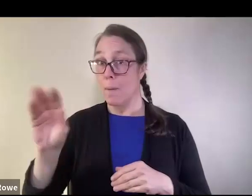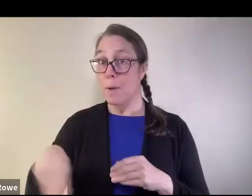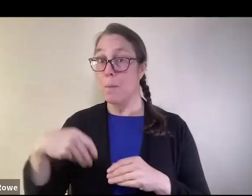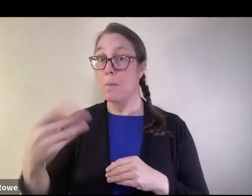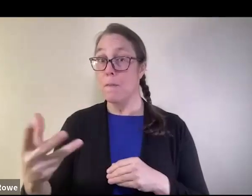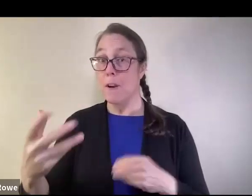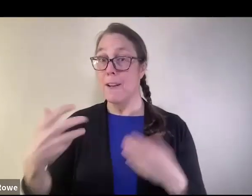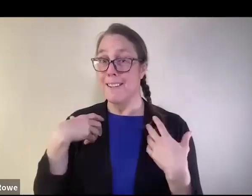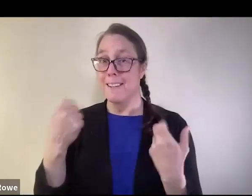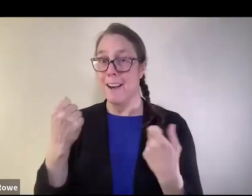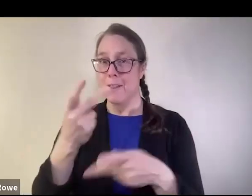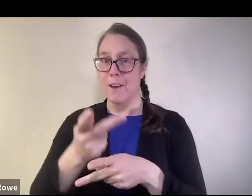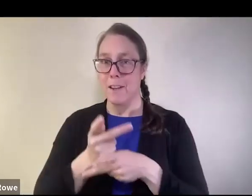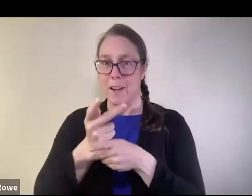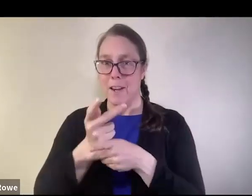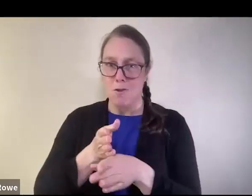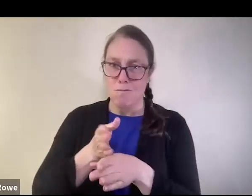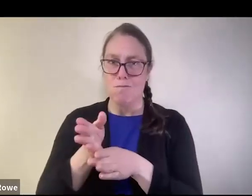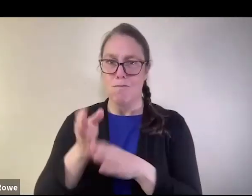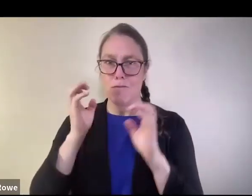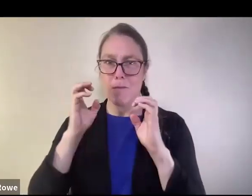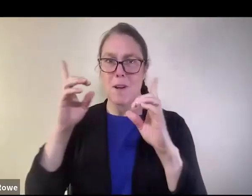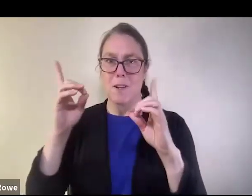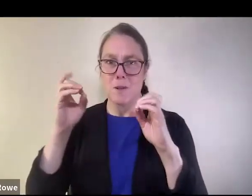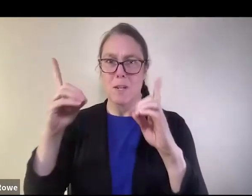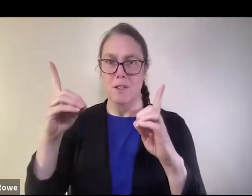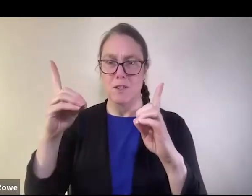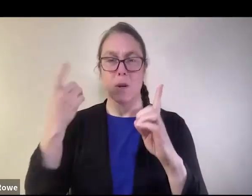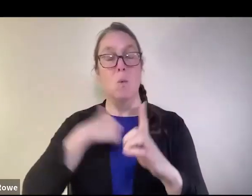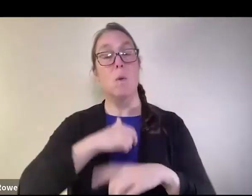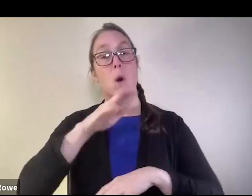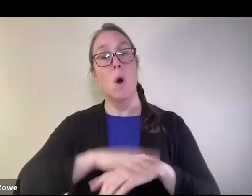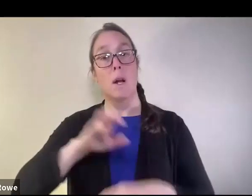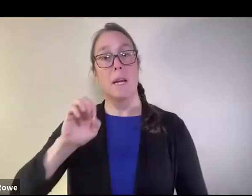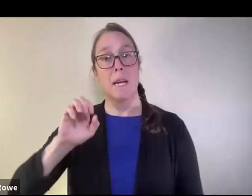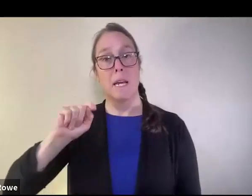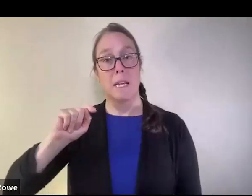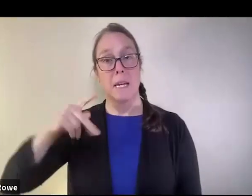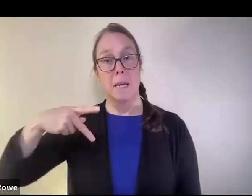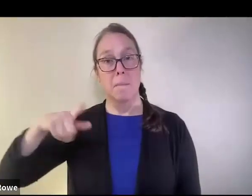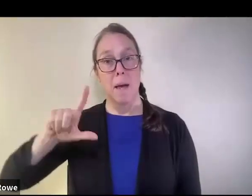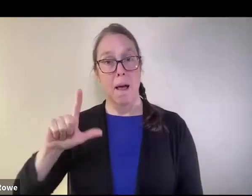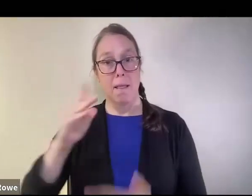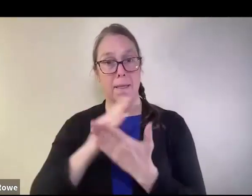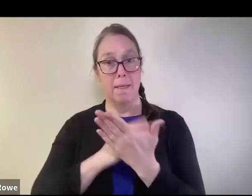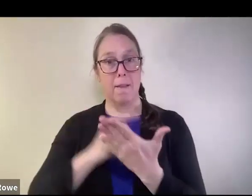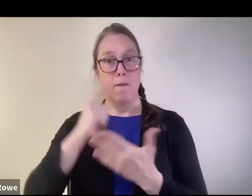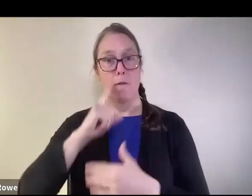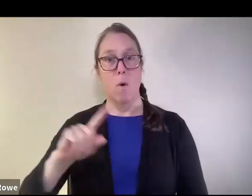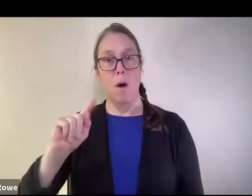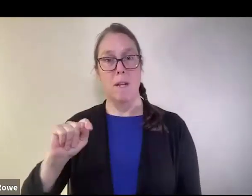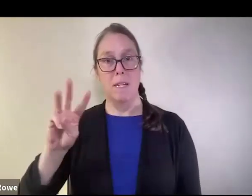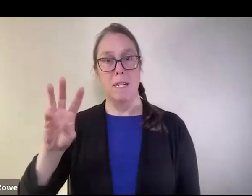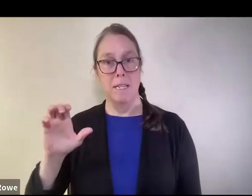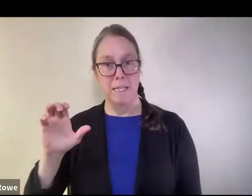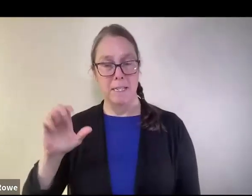healthcare trade education. We are on the ETPL list for TWC. Some of